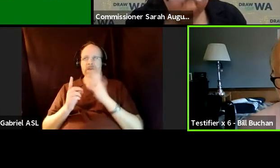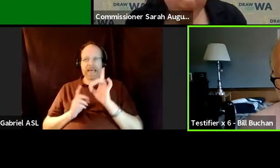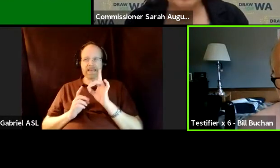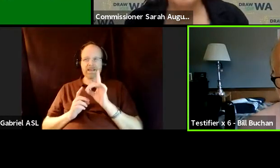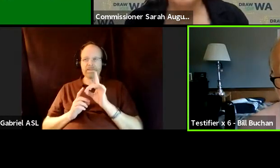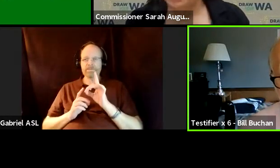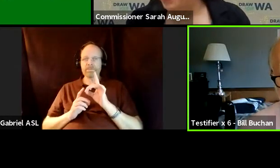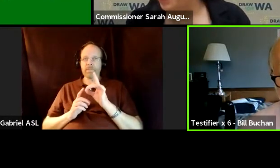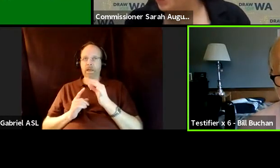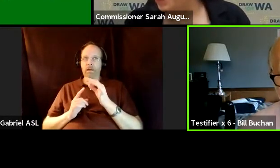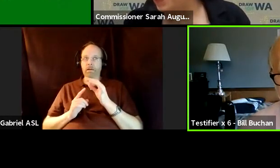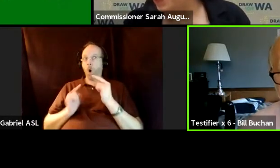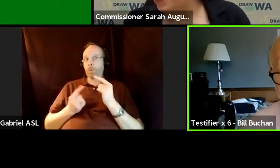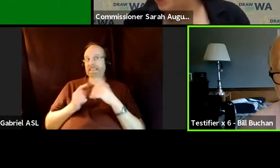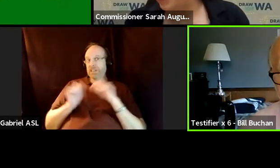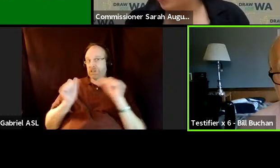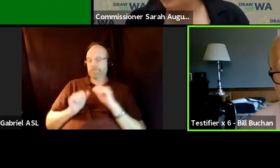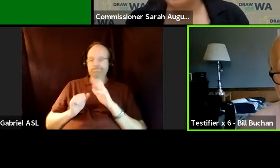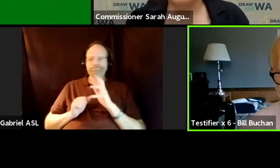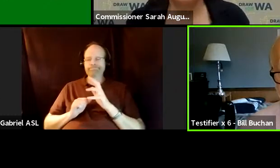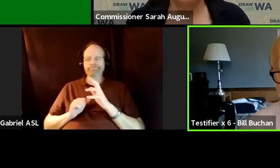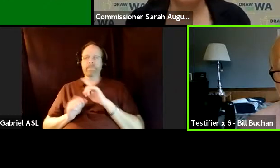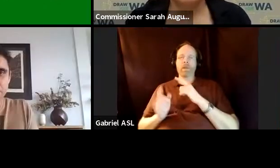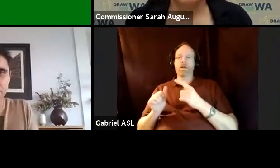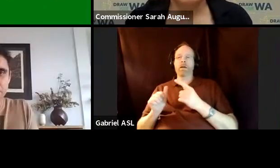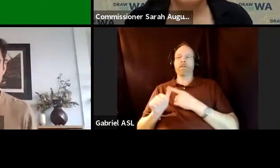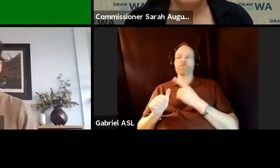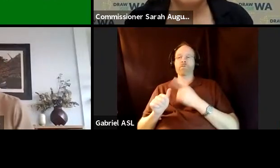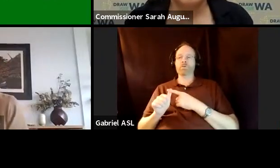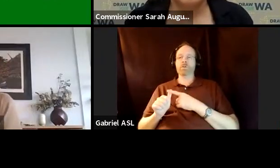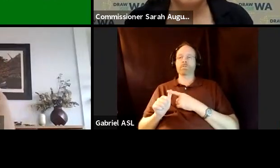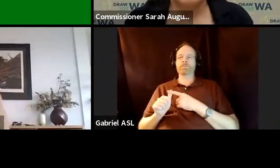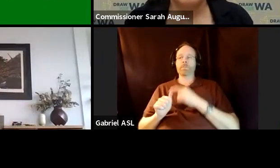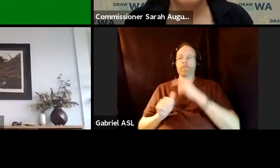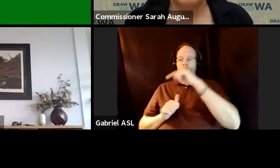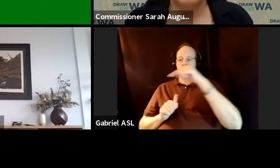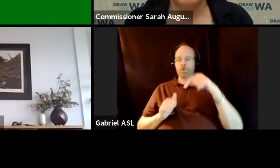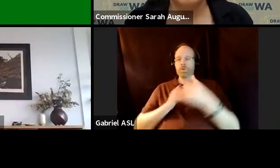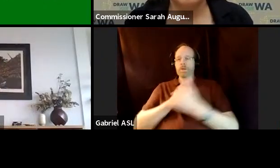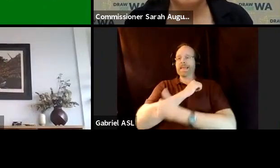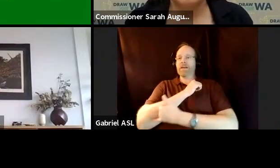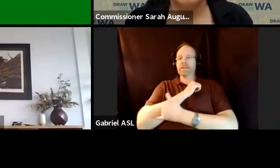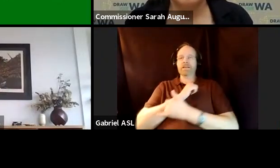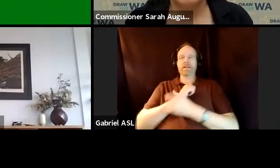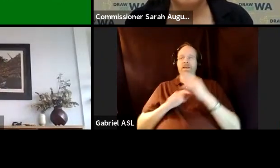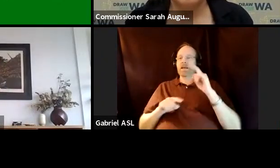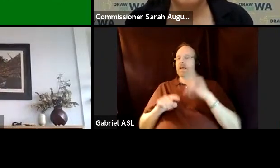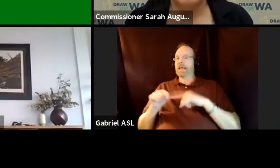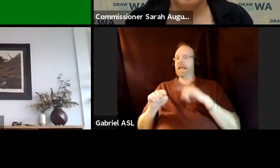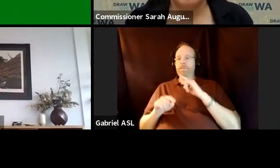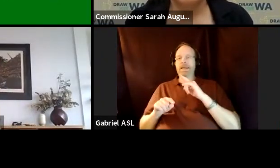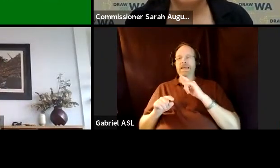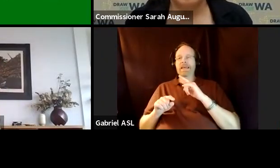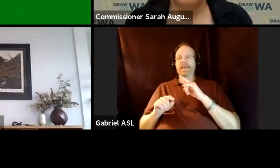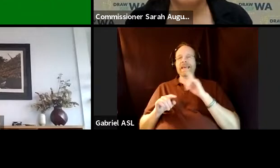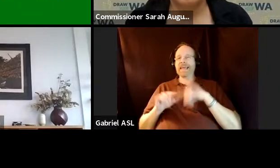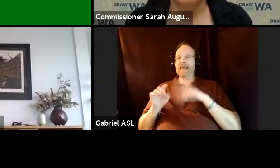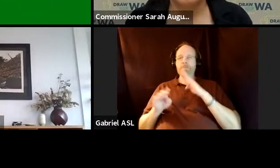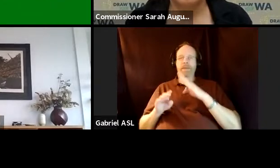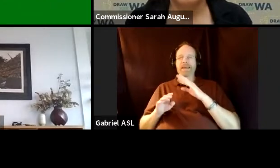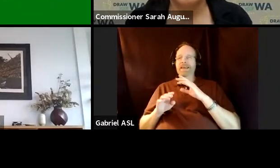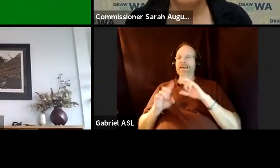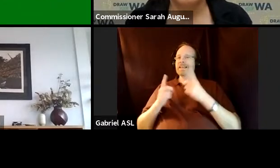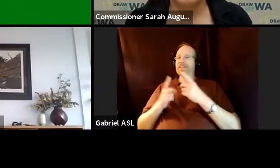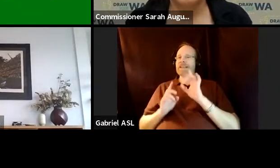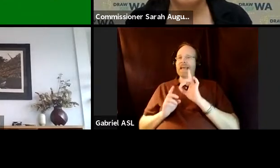shape? First, no citizen of Chelan or Kittitas County could ever hope to be the current District 8 representative, but they would